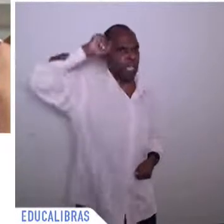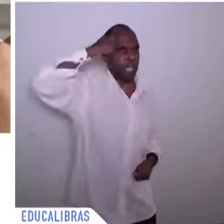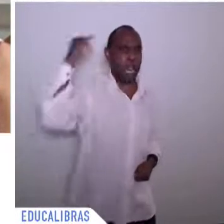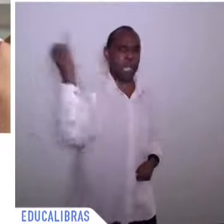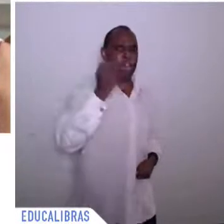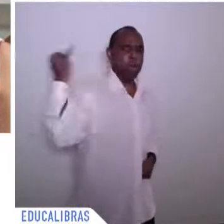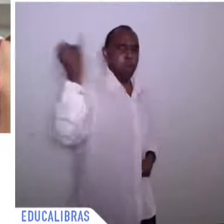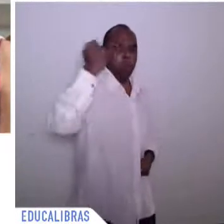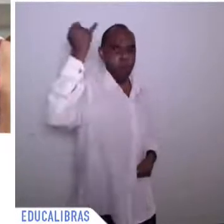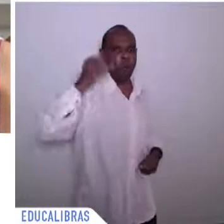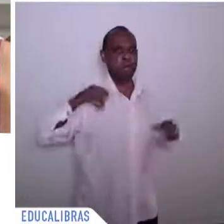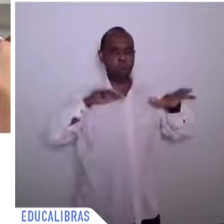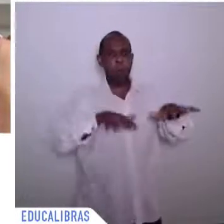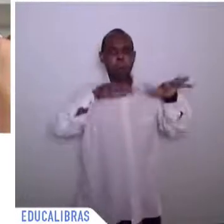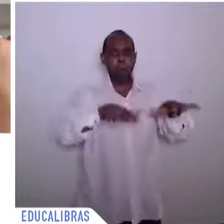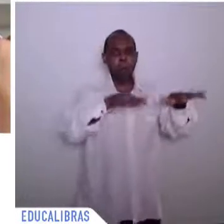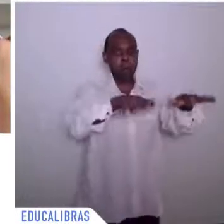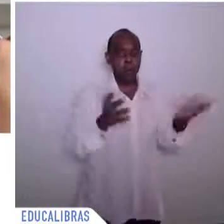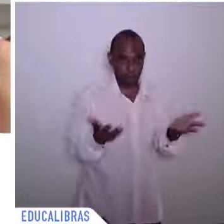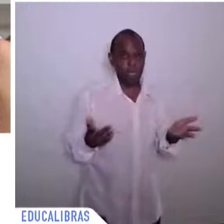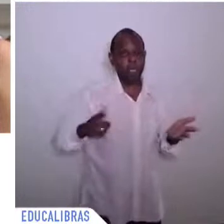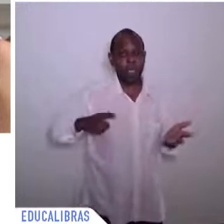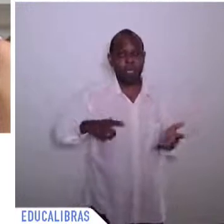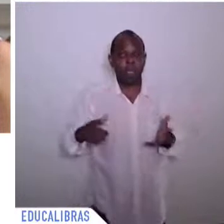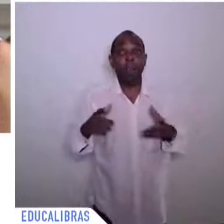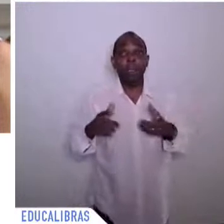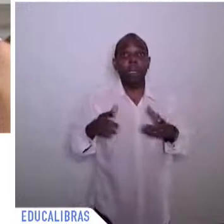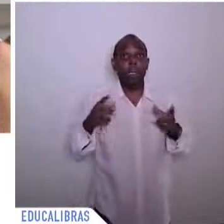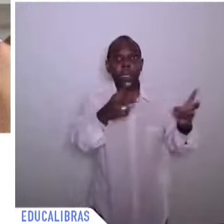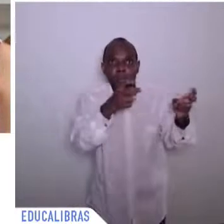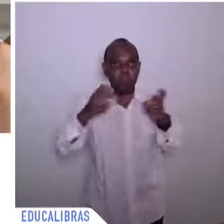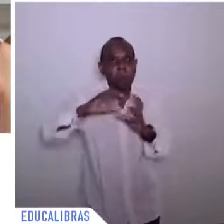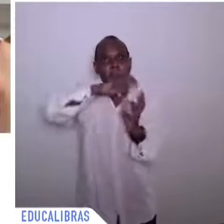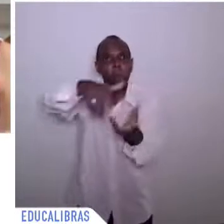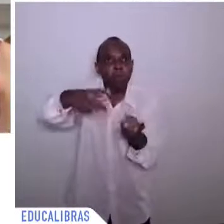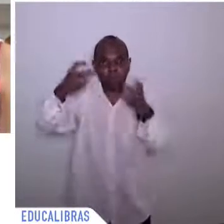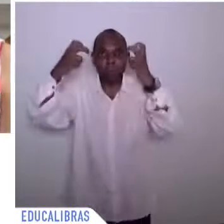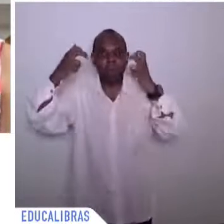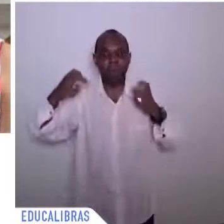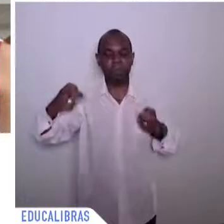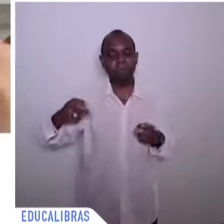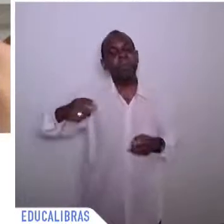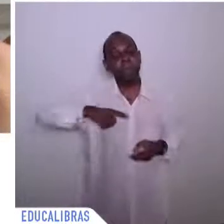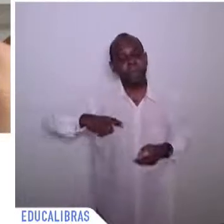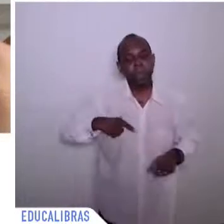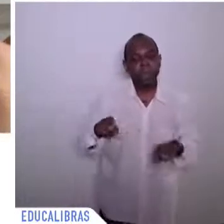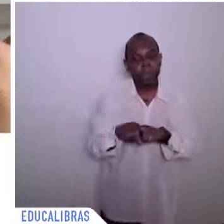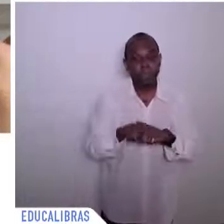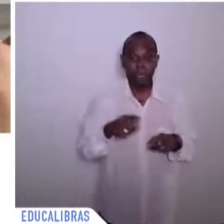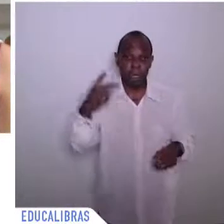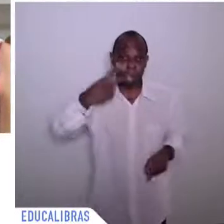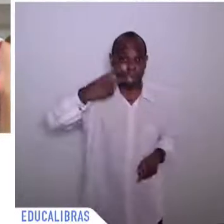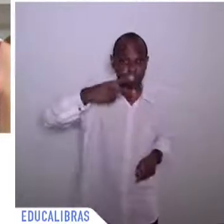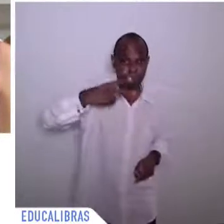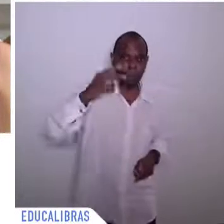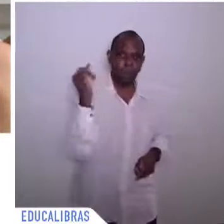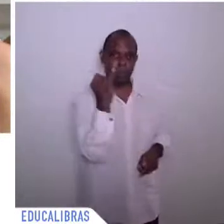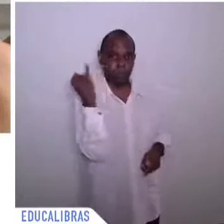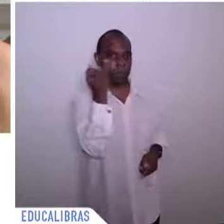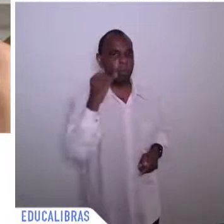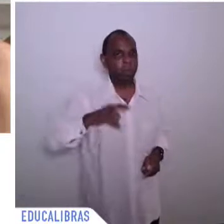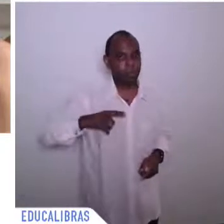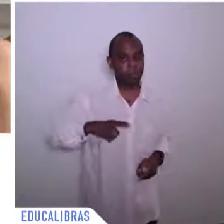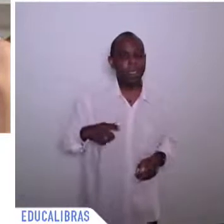Twitter. And this affects the people, how they relate to these different media sources of